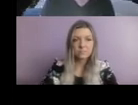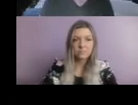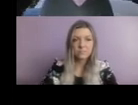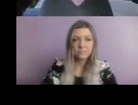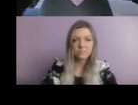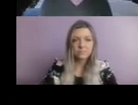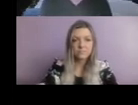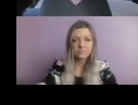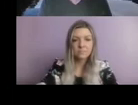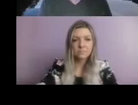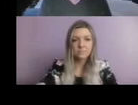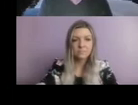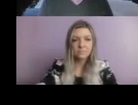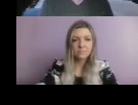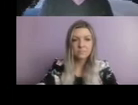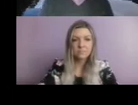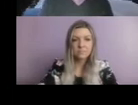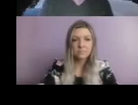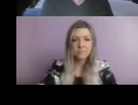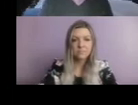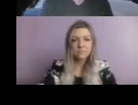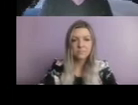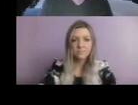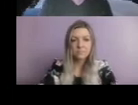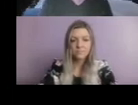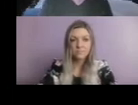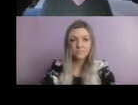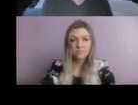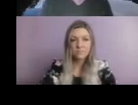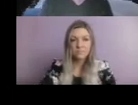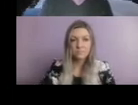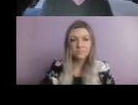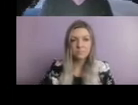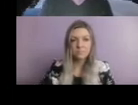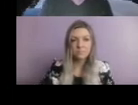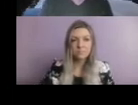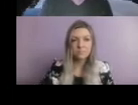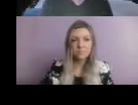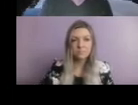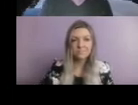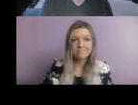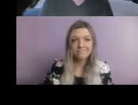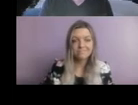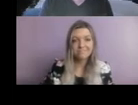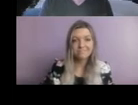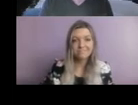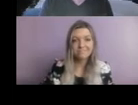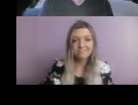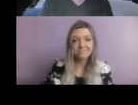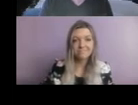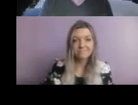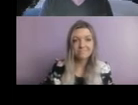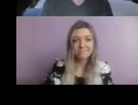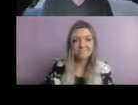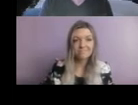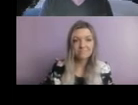Test positivity, which is another indicator of how well we're doing, is not good at all. We want this